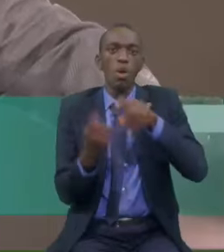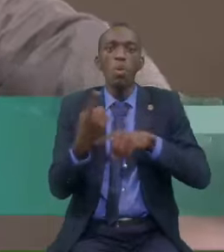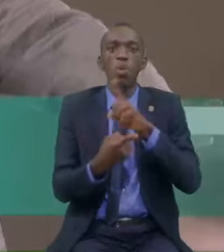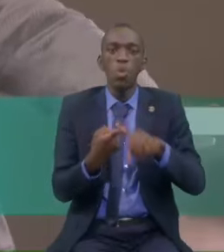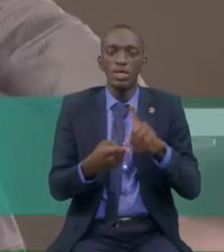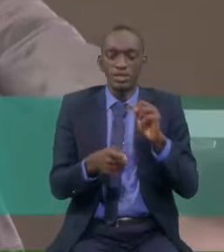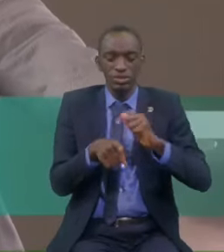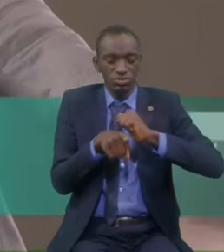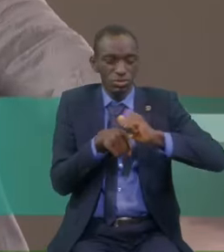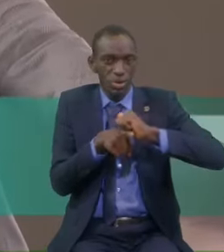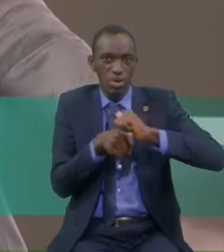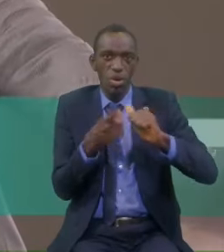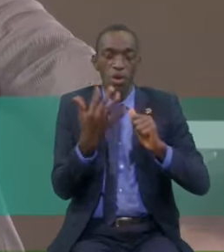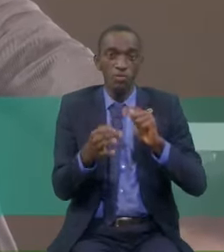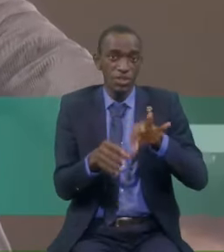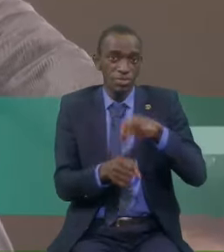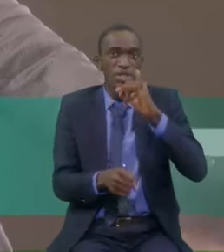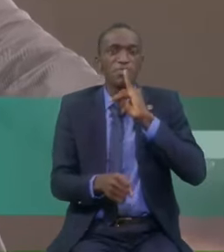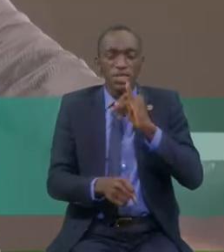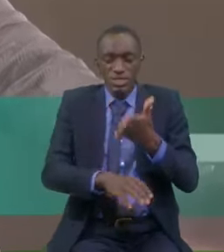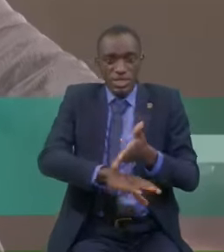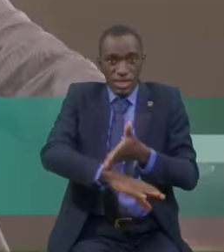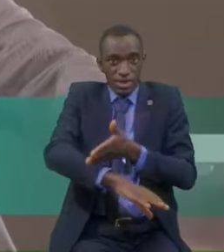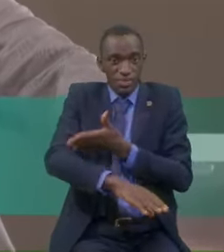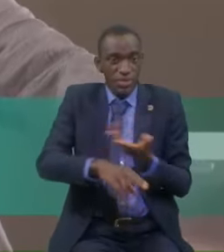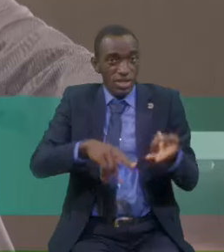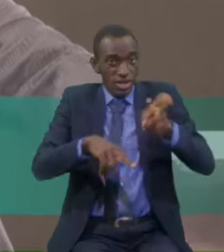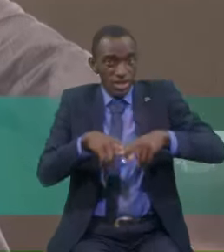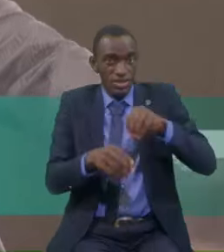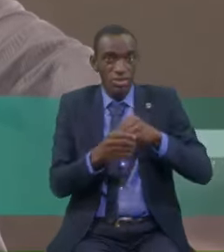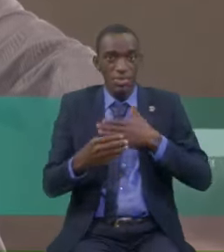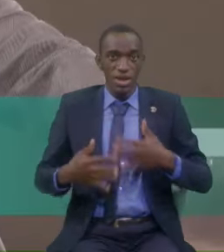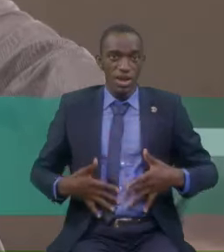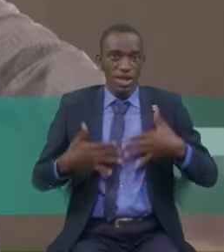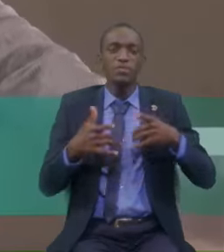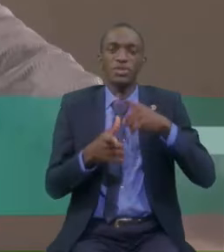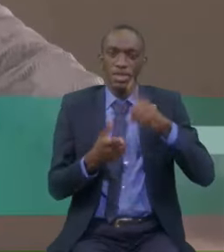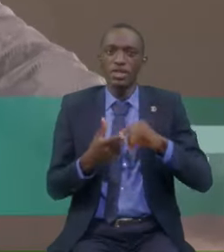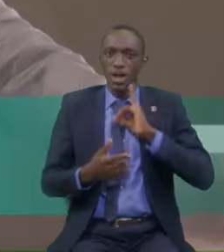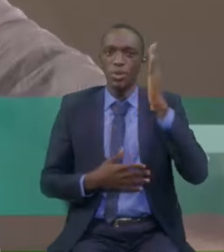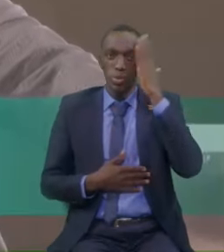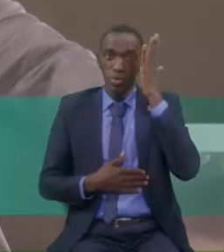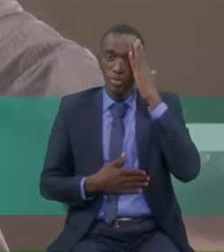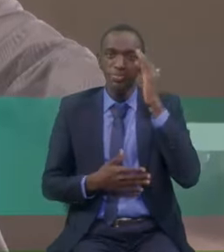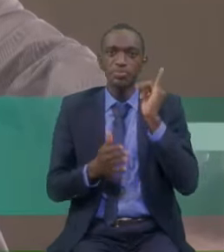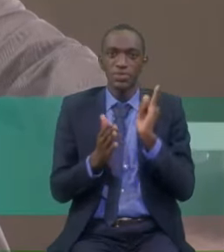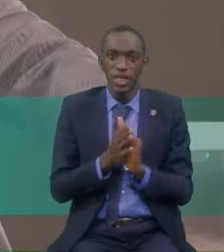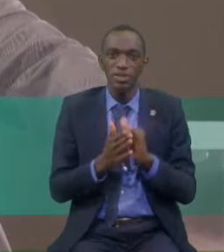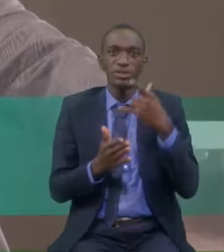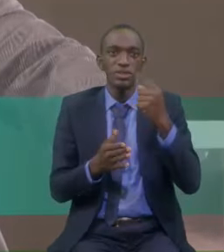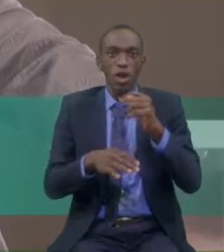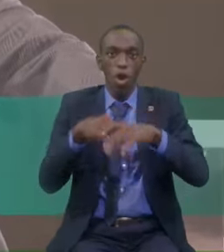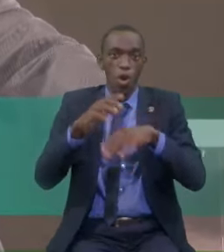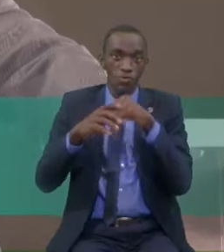the increase in my life, then I'm happy. I know that the Comforter has